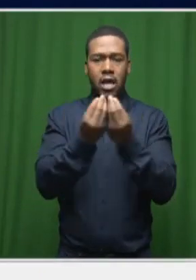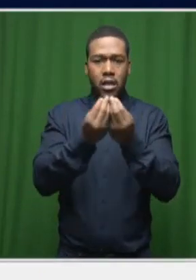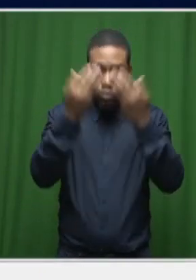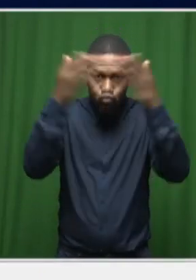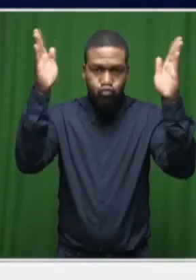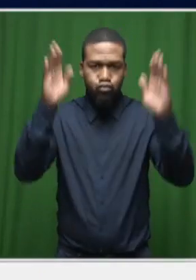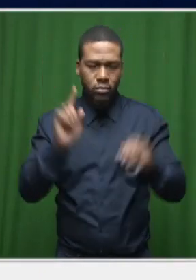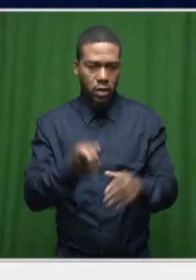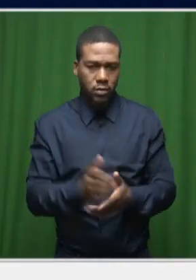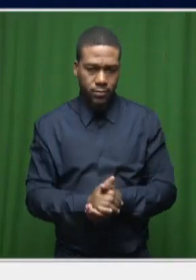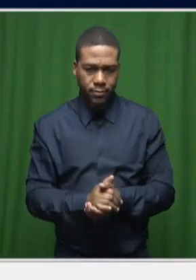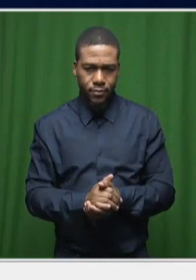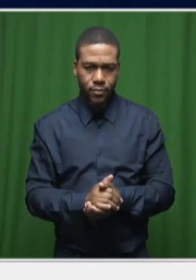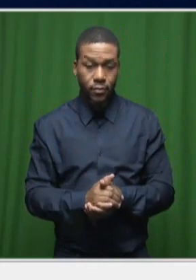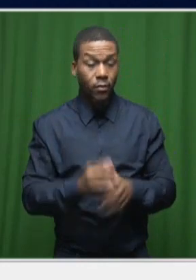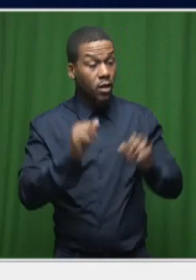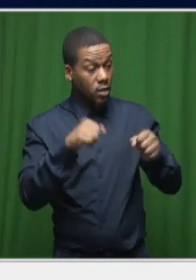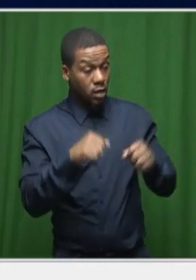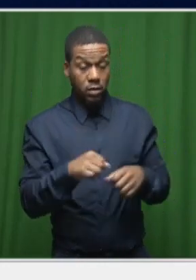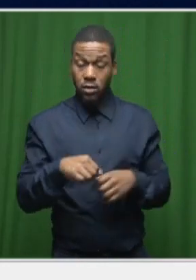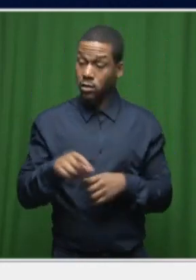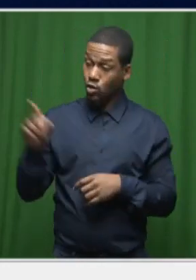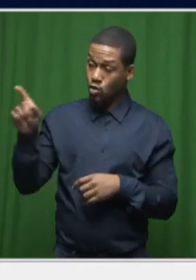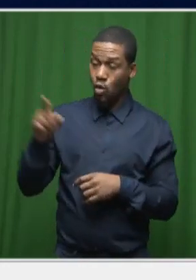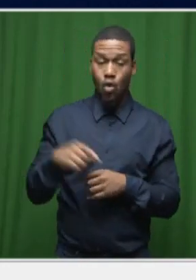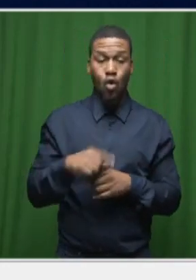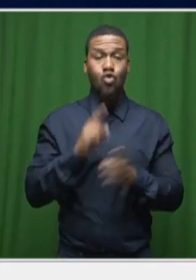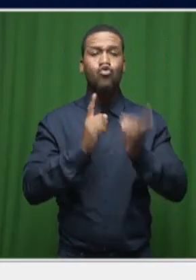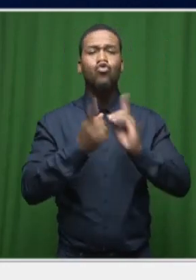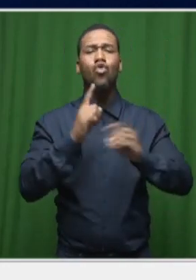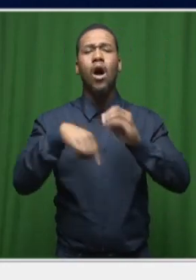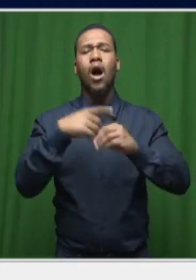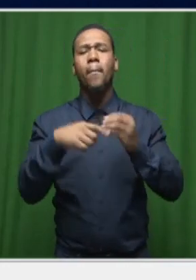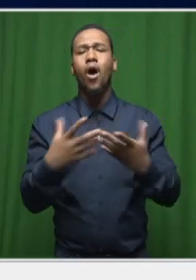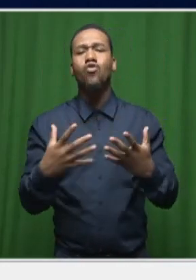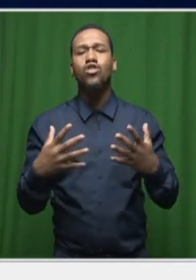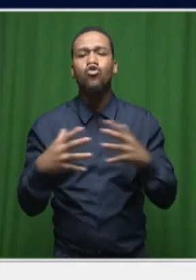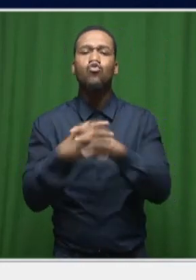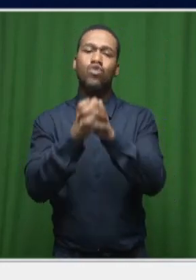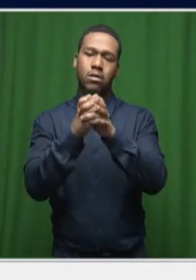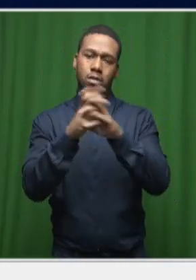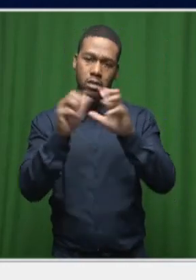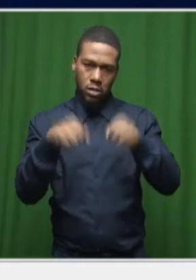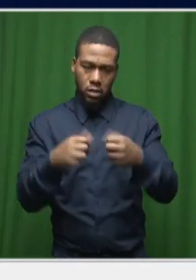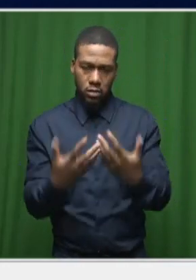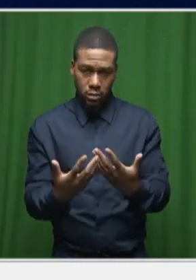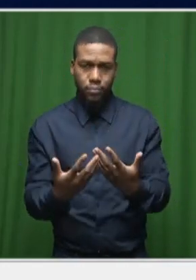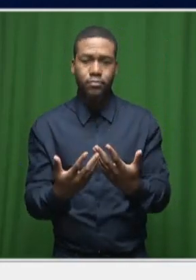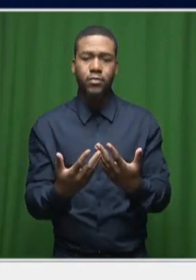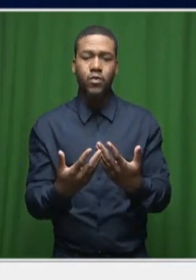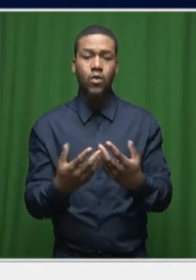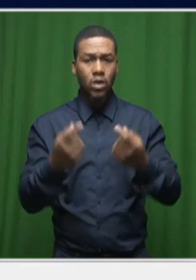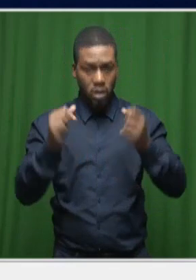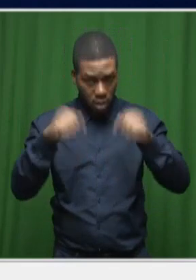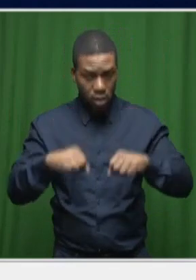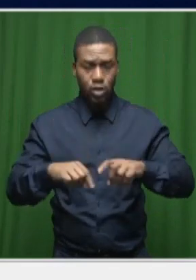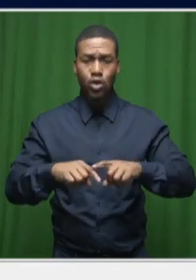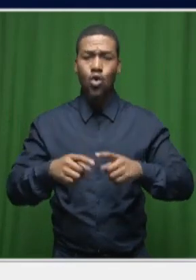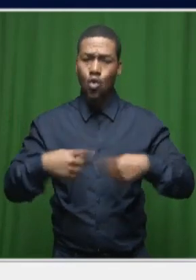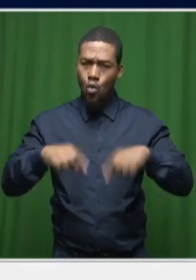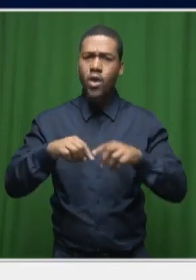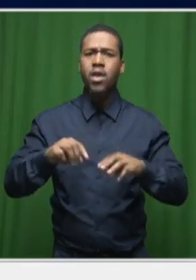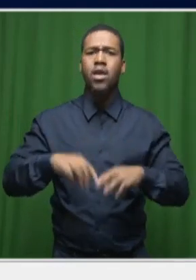Blessing talks a lot about unity, right? Yes. And overcoming that polarization in our country. Because even though we are the Rainbow Nation and we're